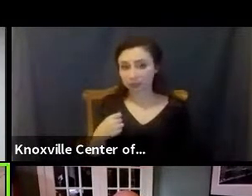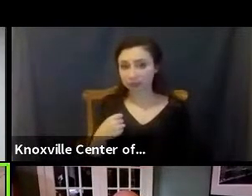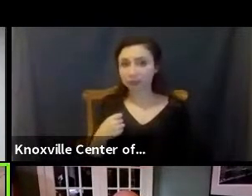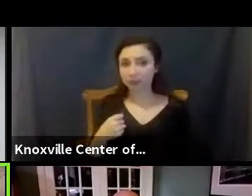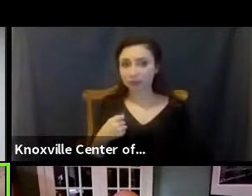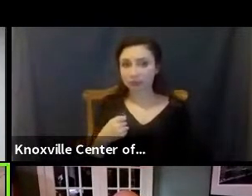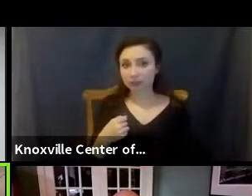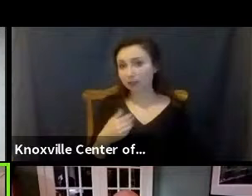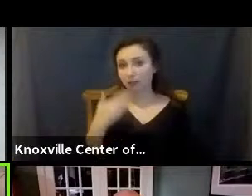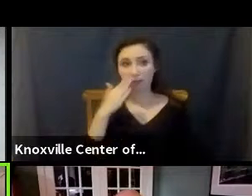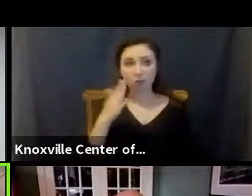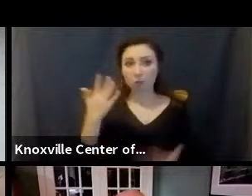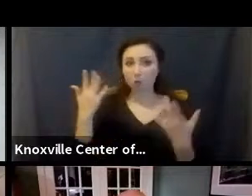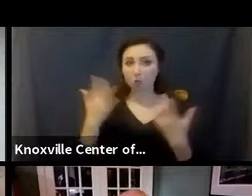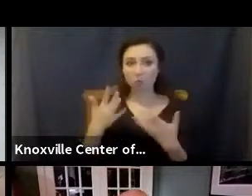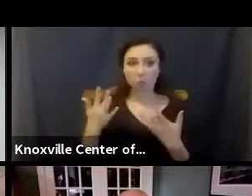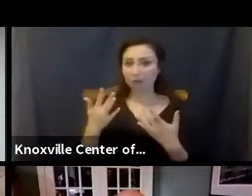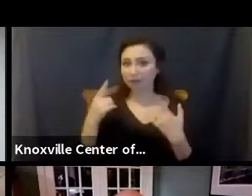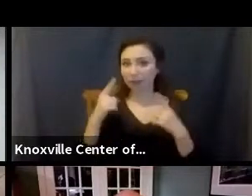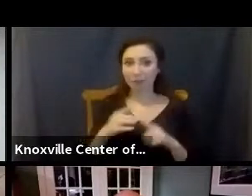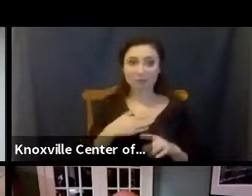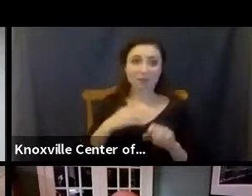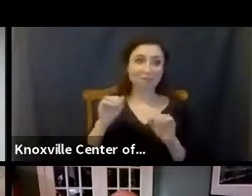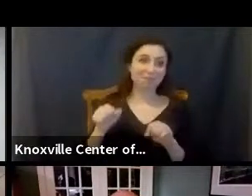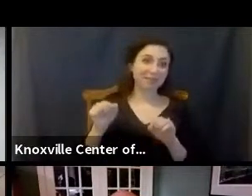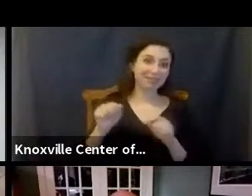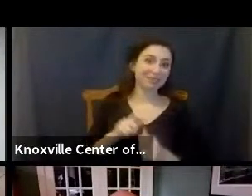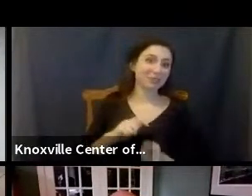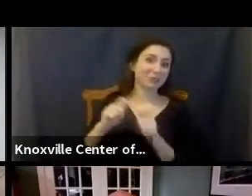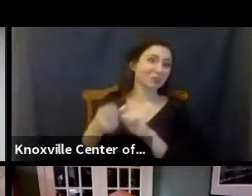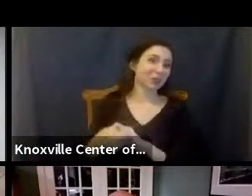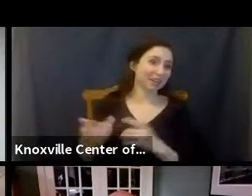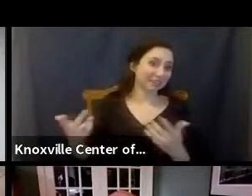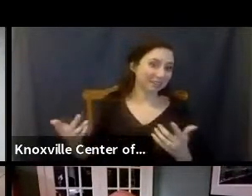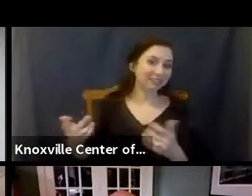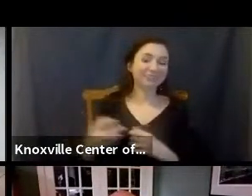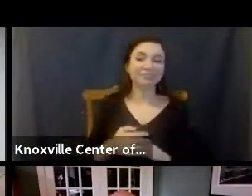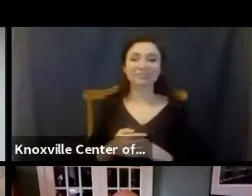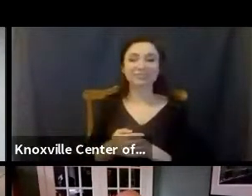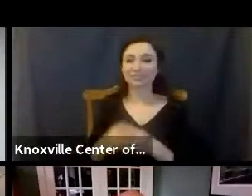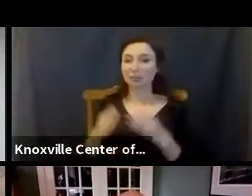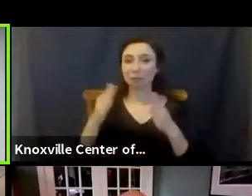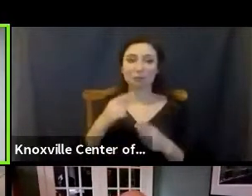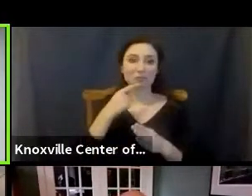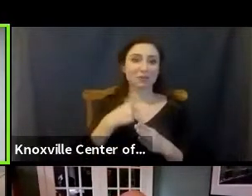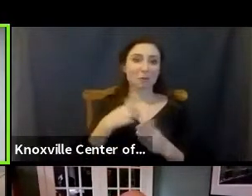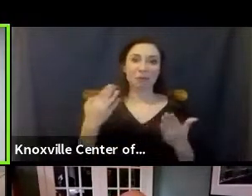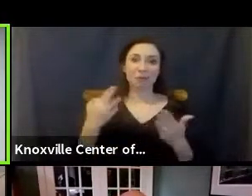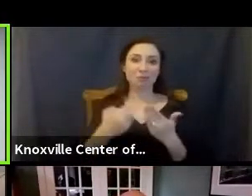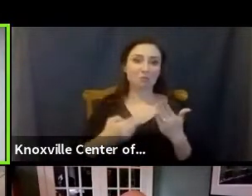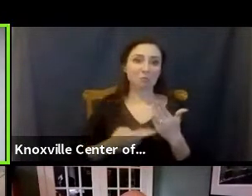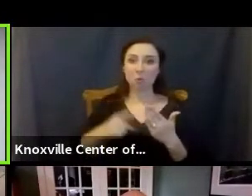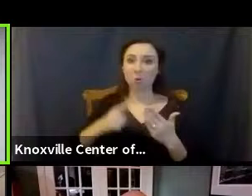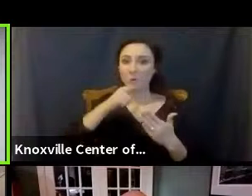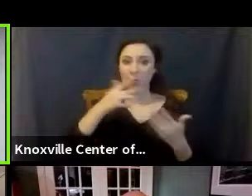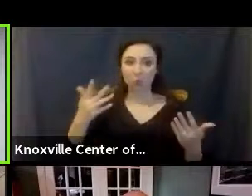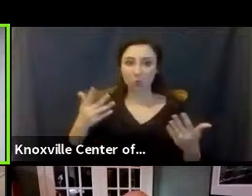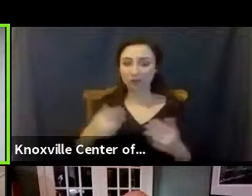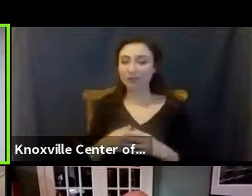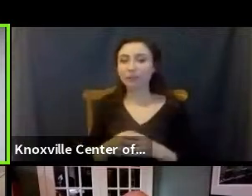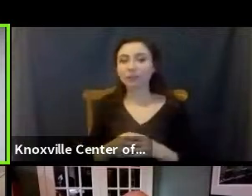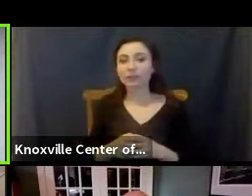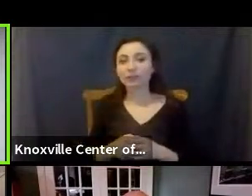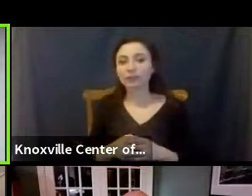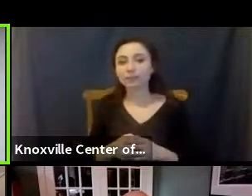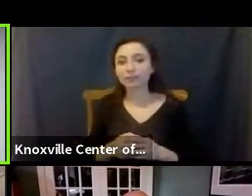so I don't know what that means is not my ability to, somebody just tell me what the rules are. You can, yeah, so if